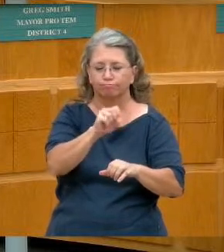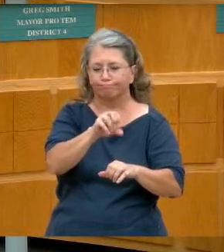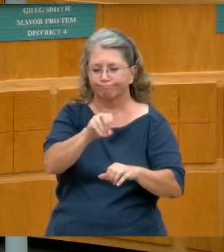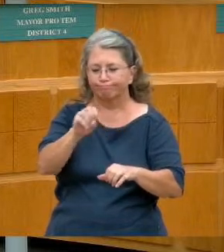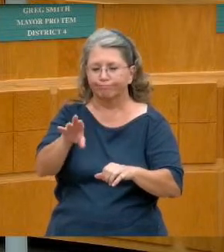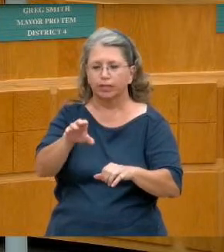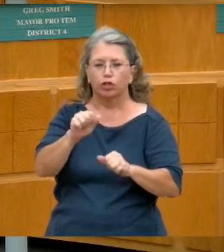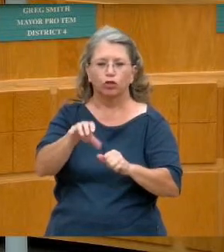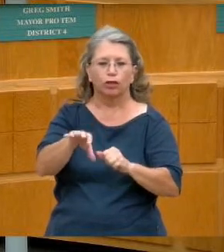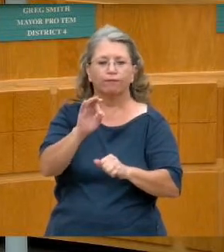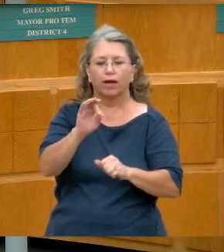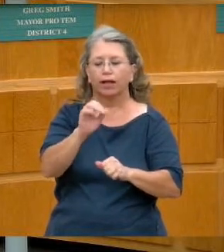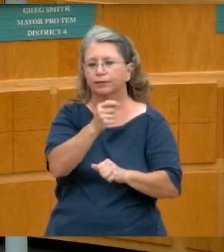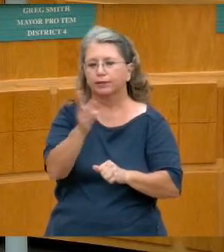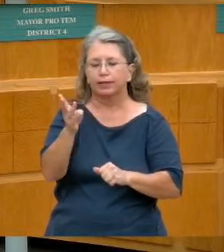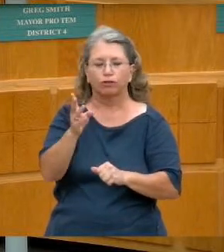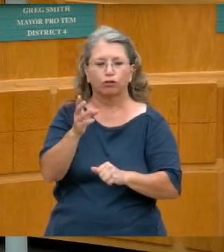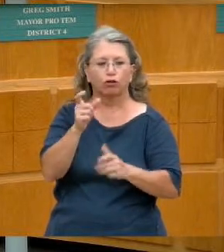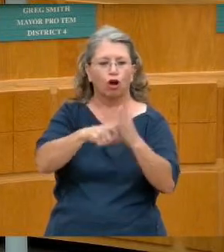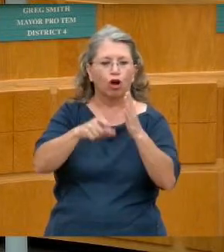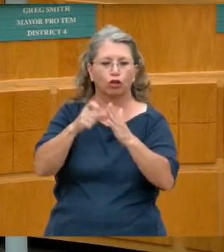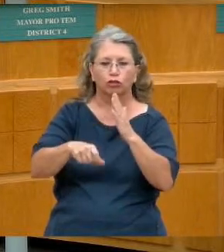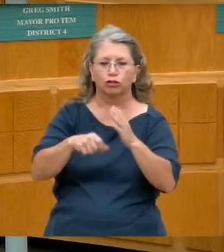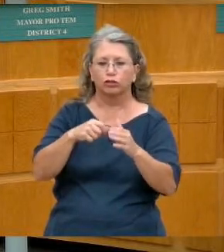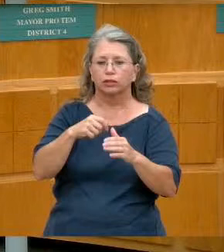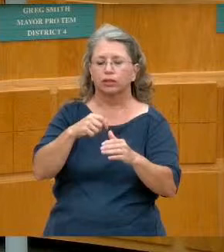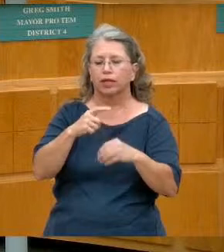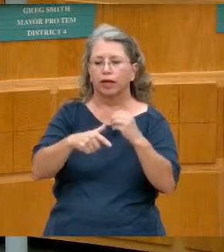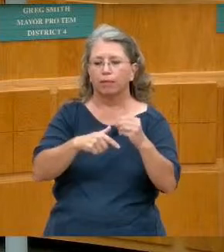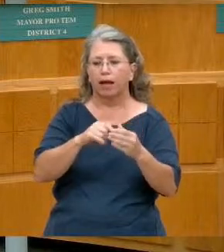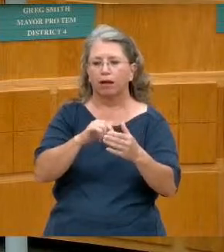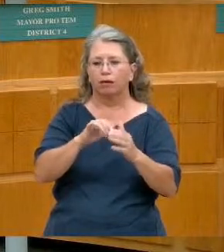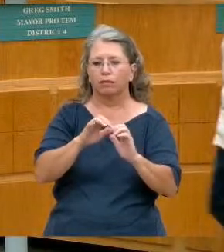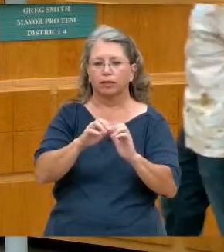of your questions, such as the infectiousness of COVID.